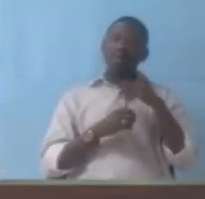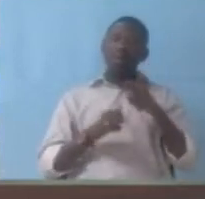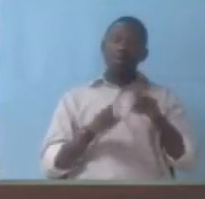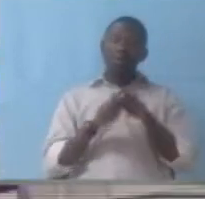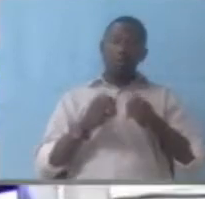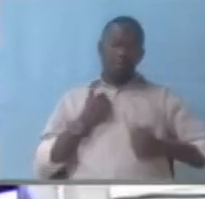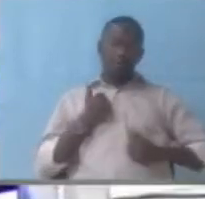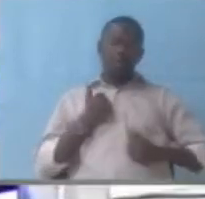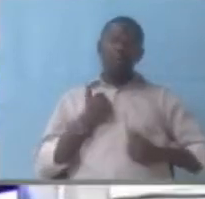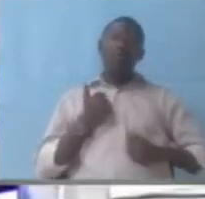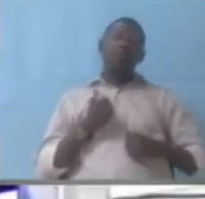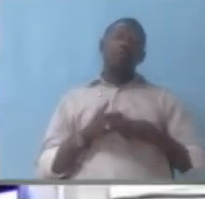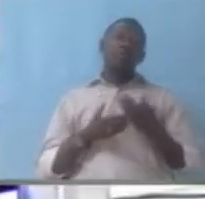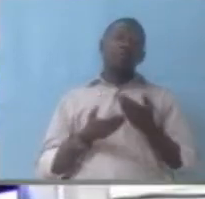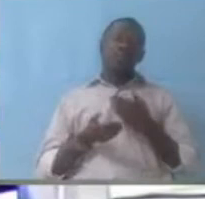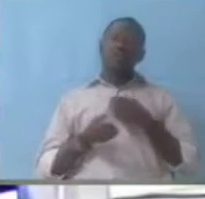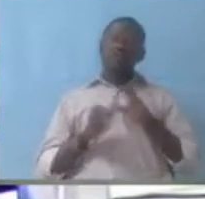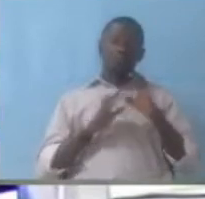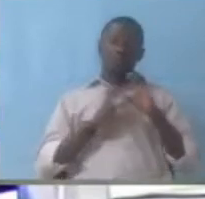never consented to that.